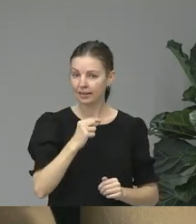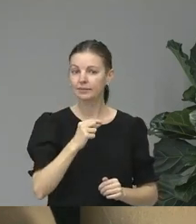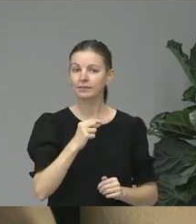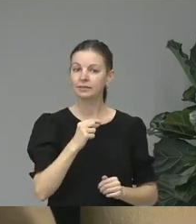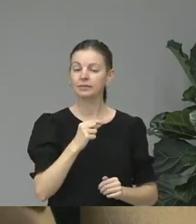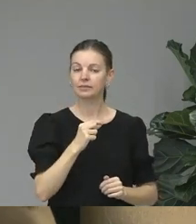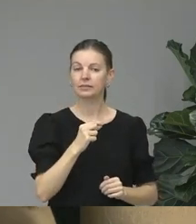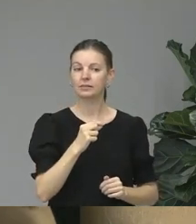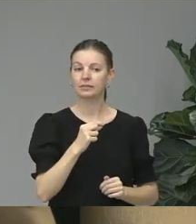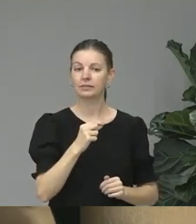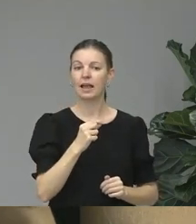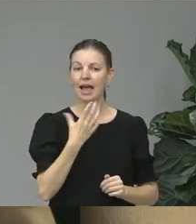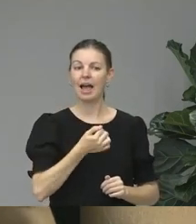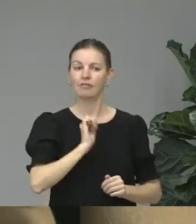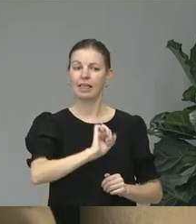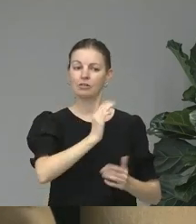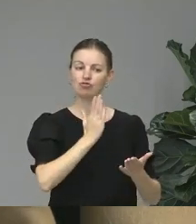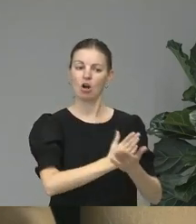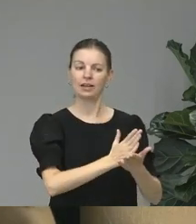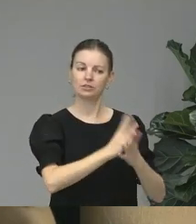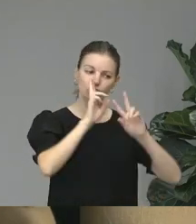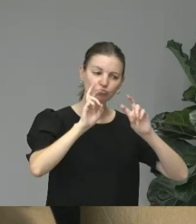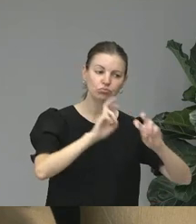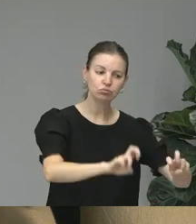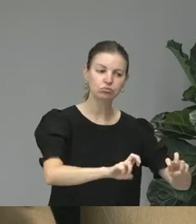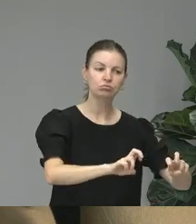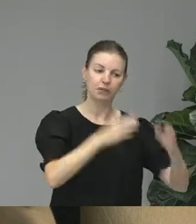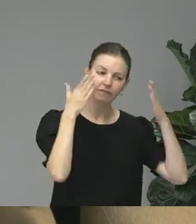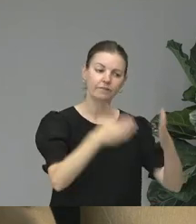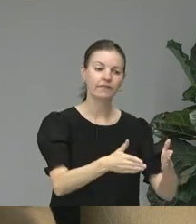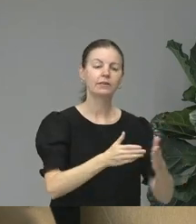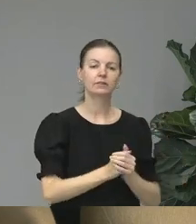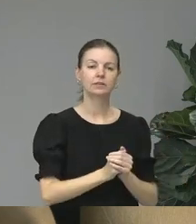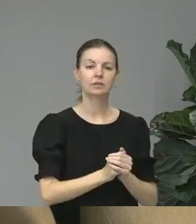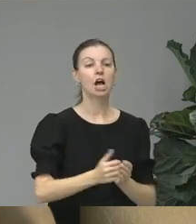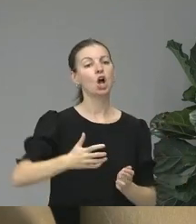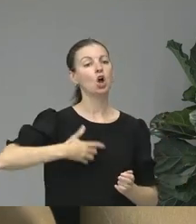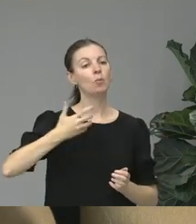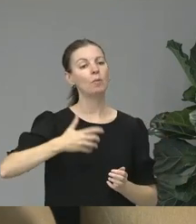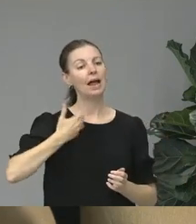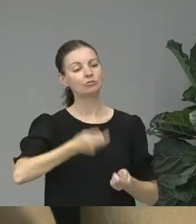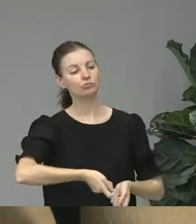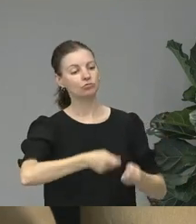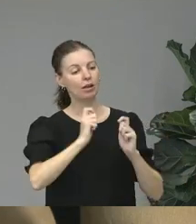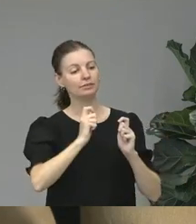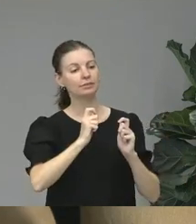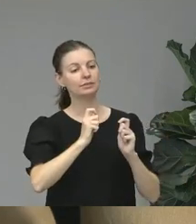their rights looked at, and the complaints range